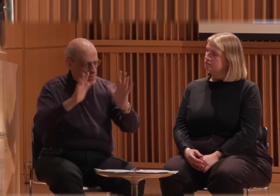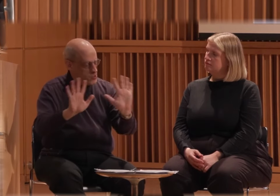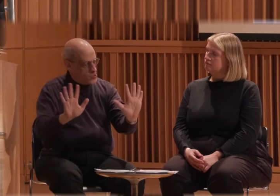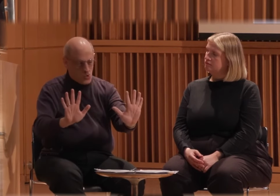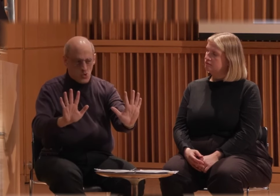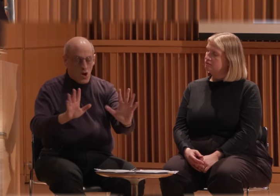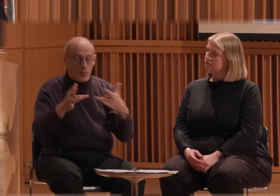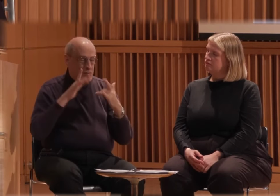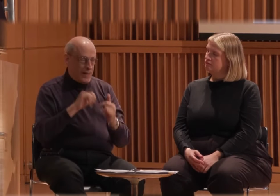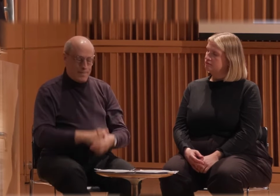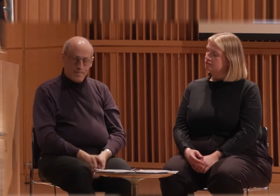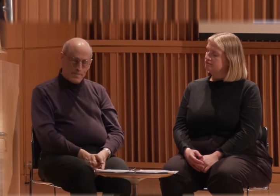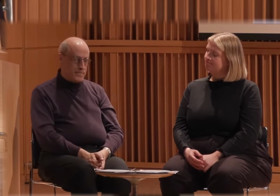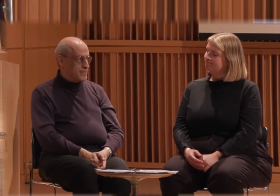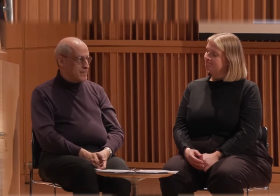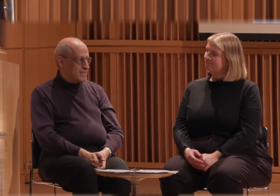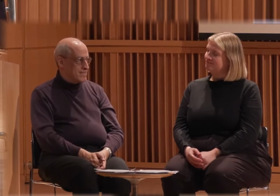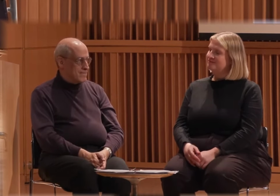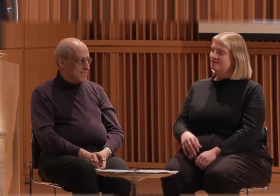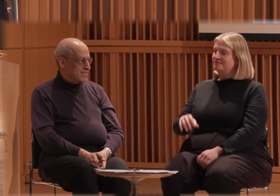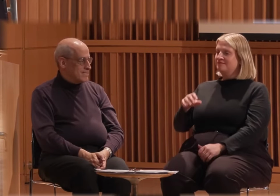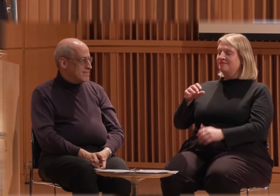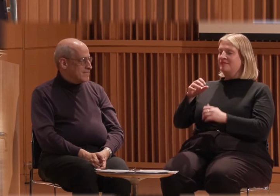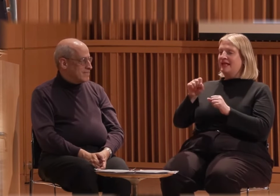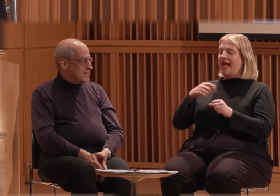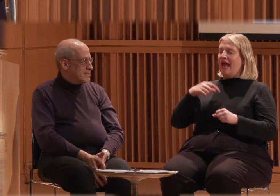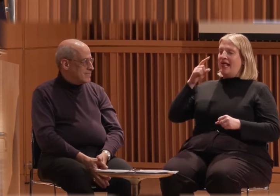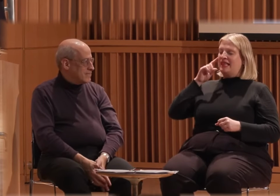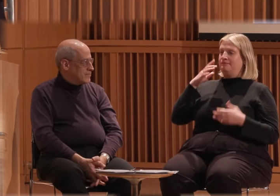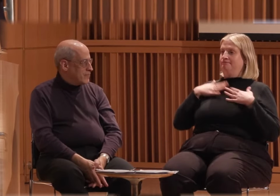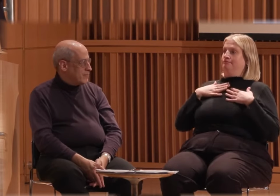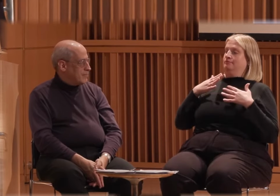this. I think even just of some personal